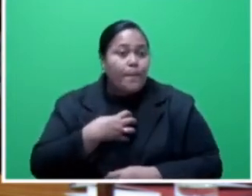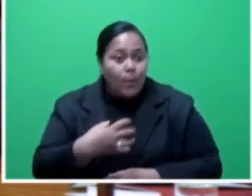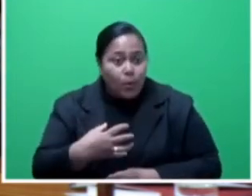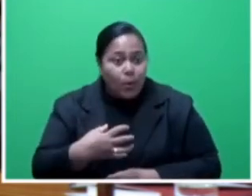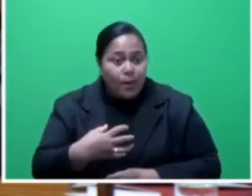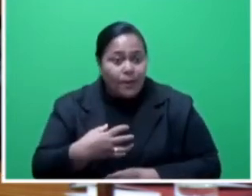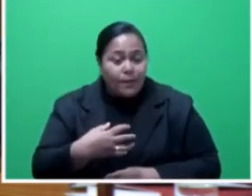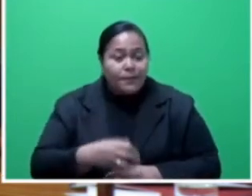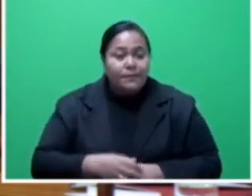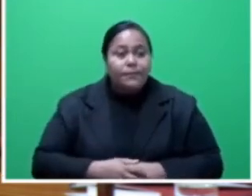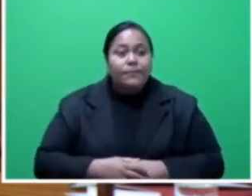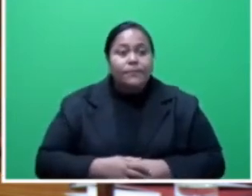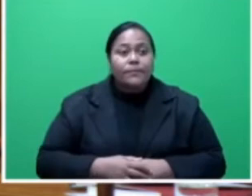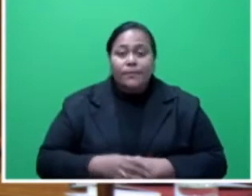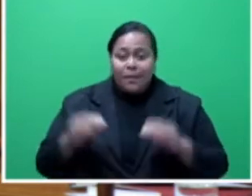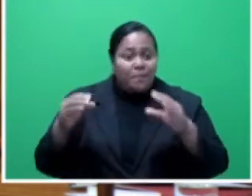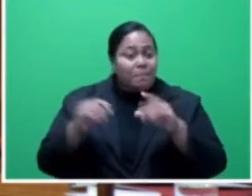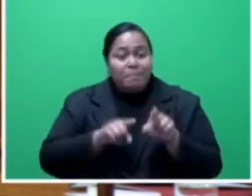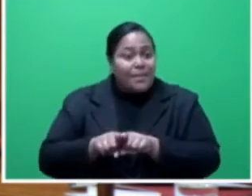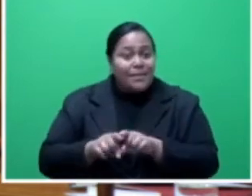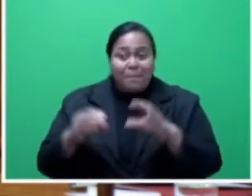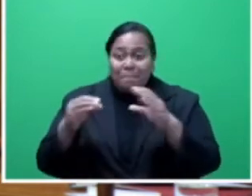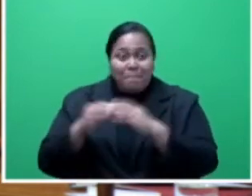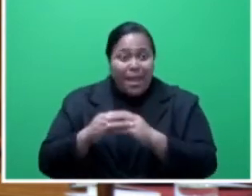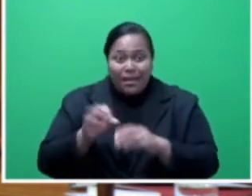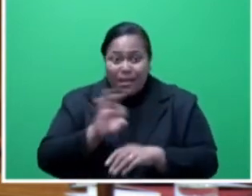meaning that the bank was not performing.